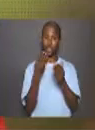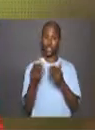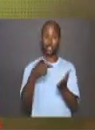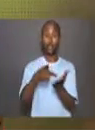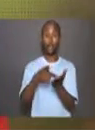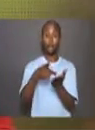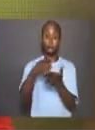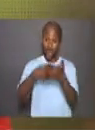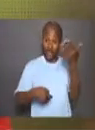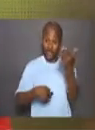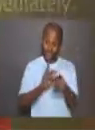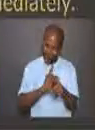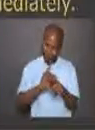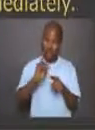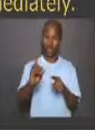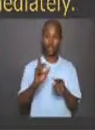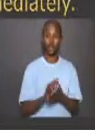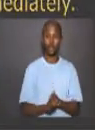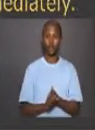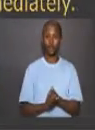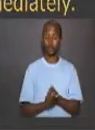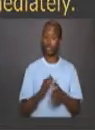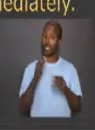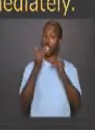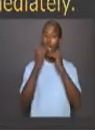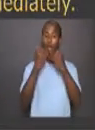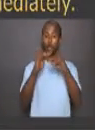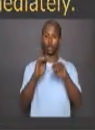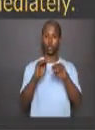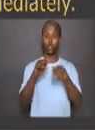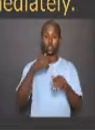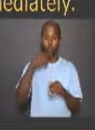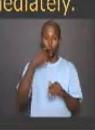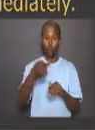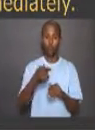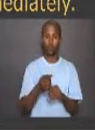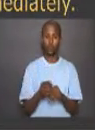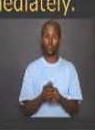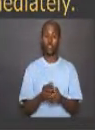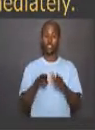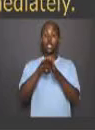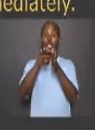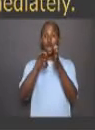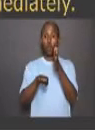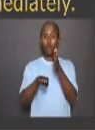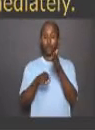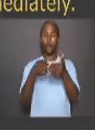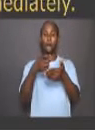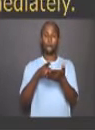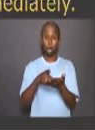price immediately. This amount is called the down